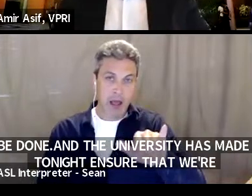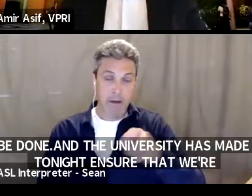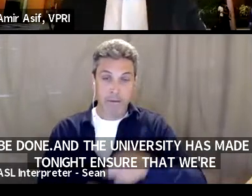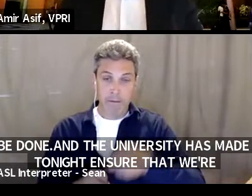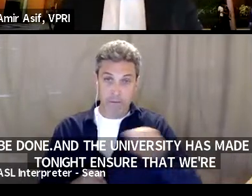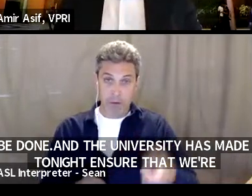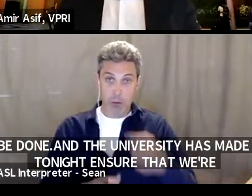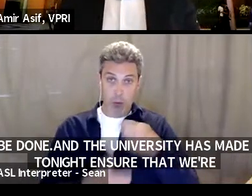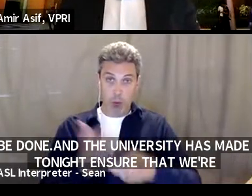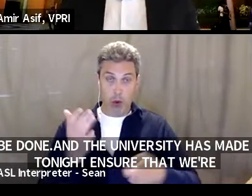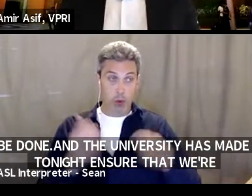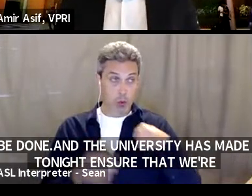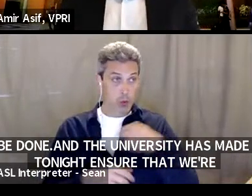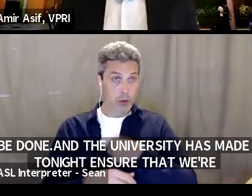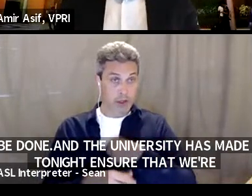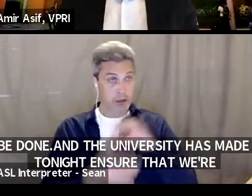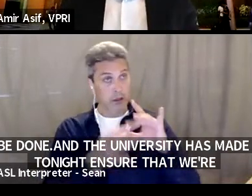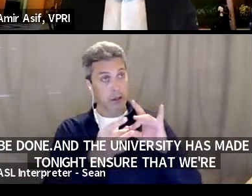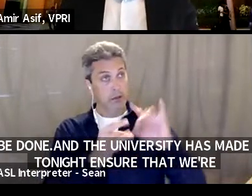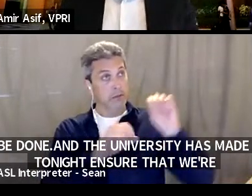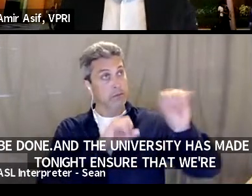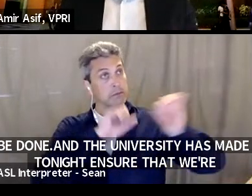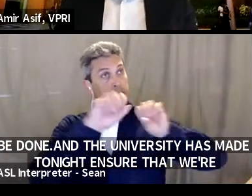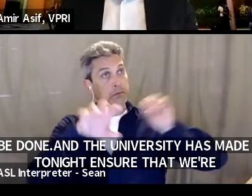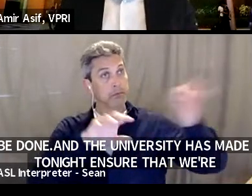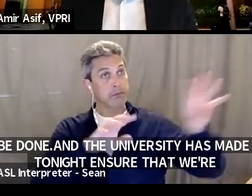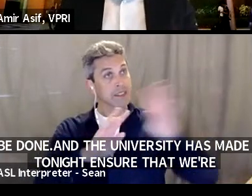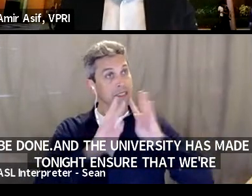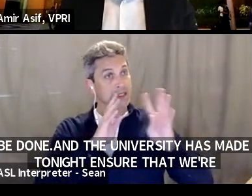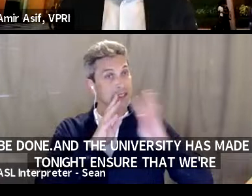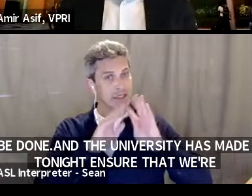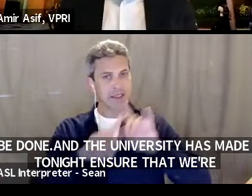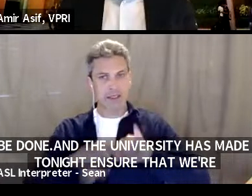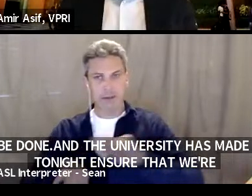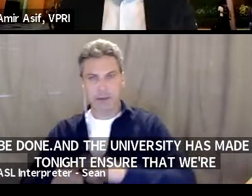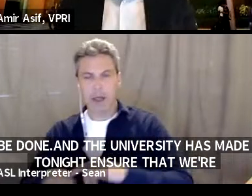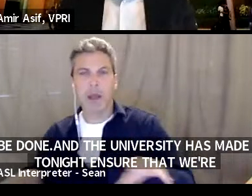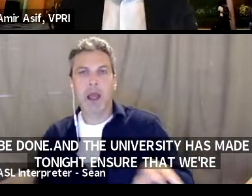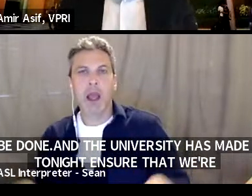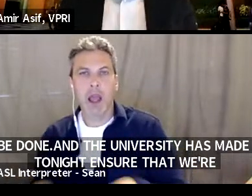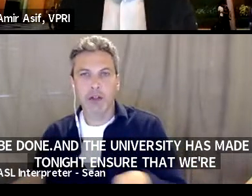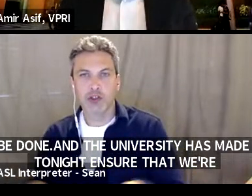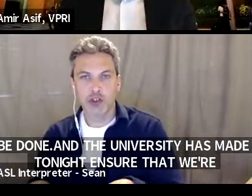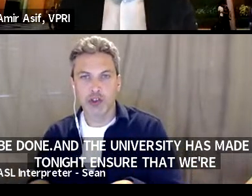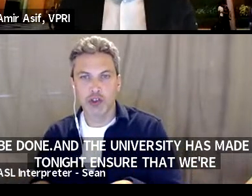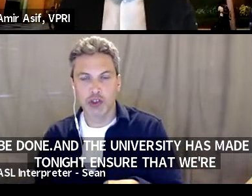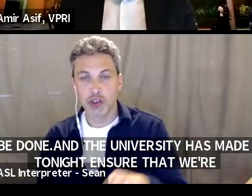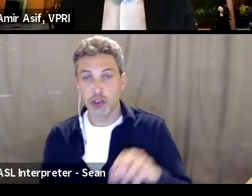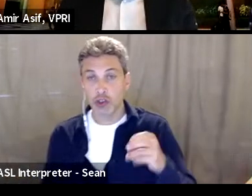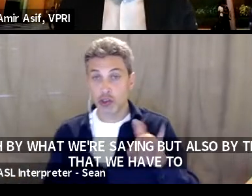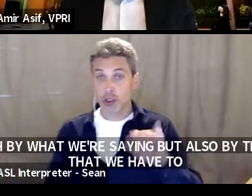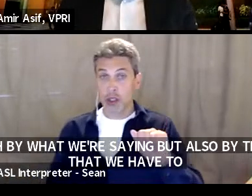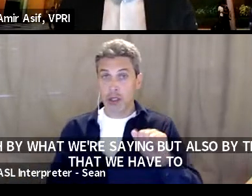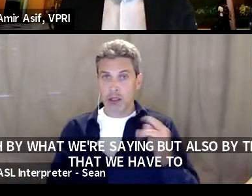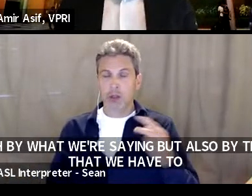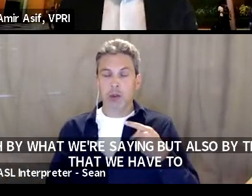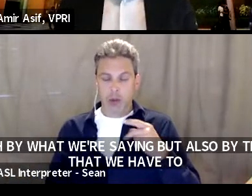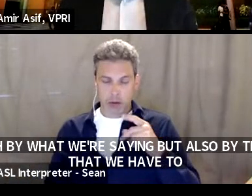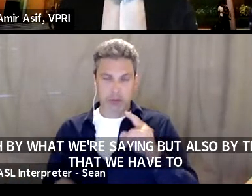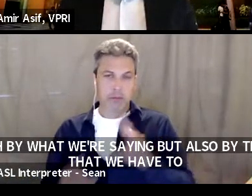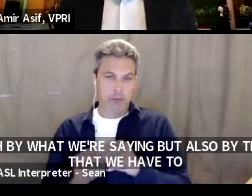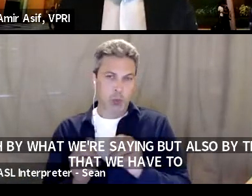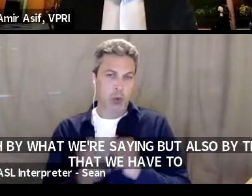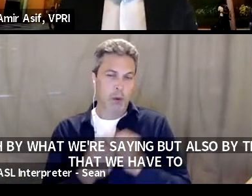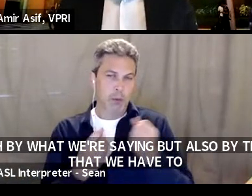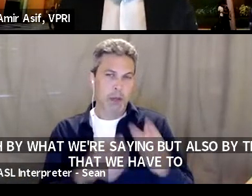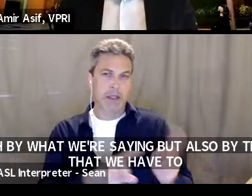but also by the actions that we have to undertake. So Sheila and I have been meeting with many different groups across the